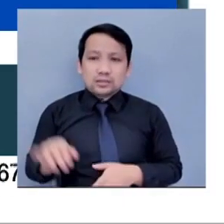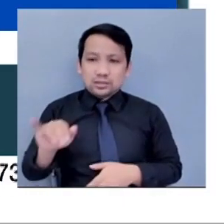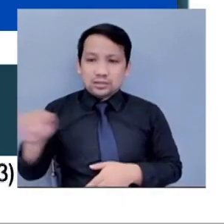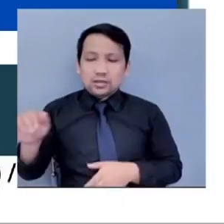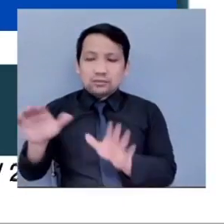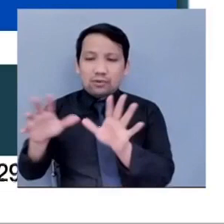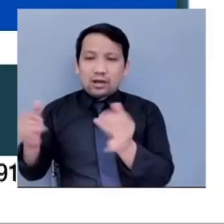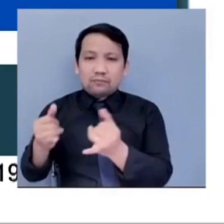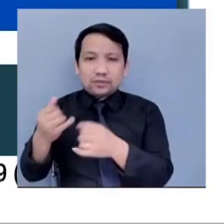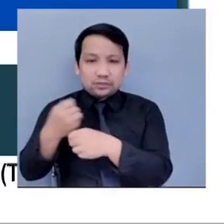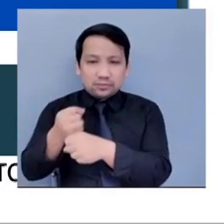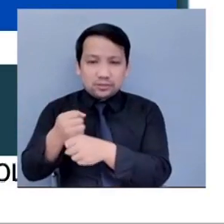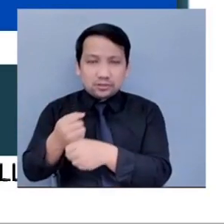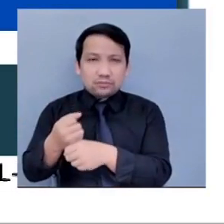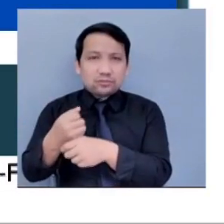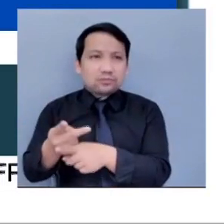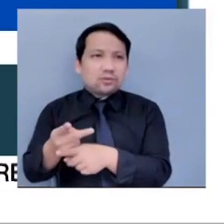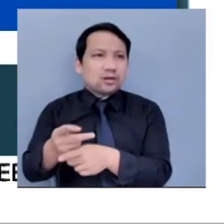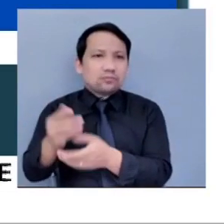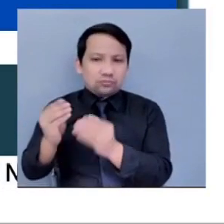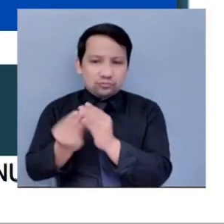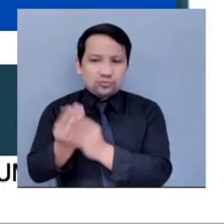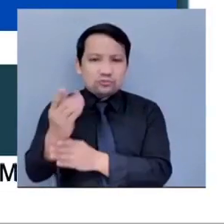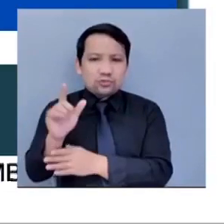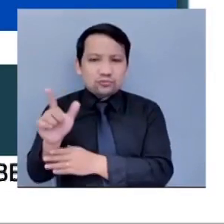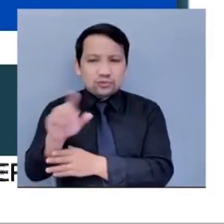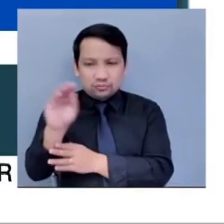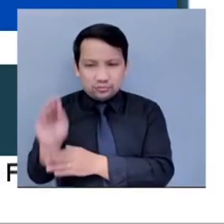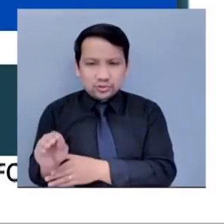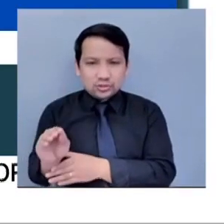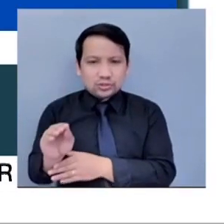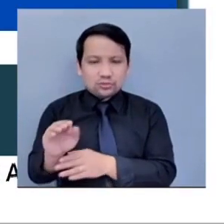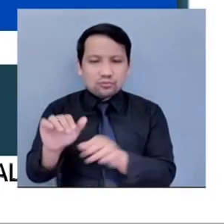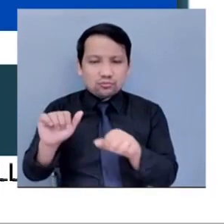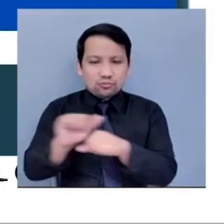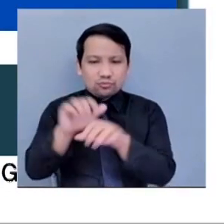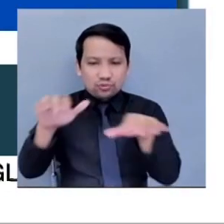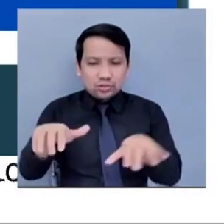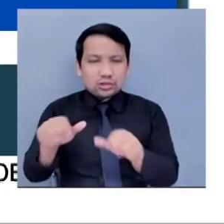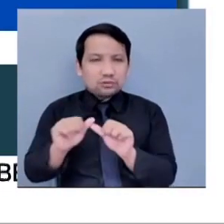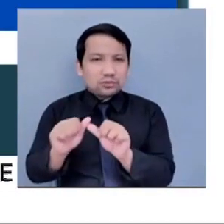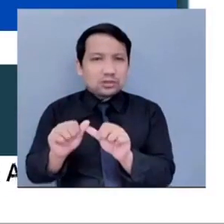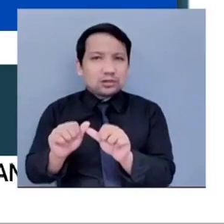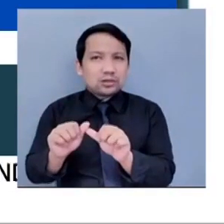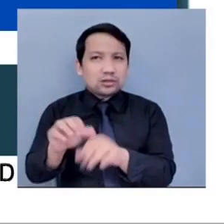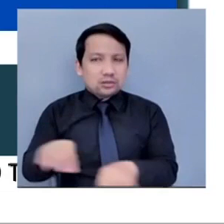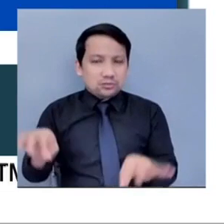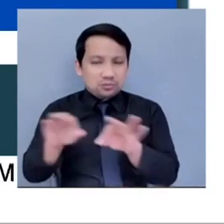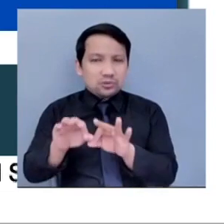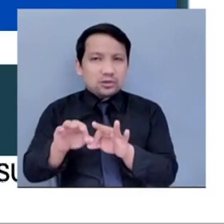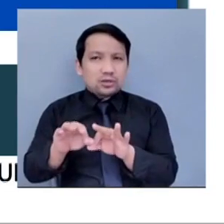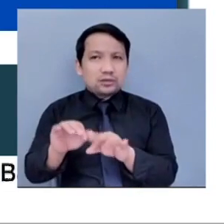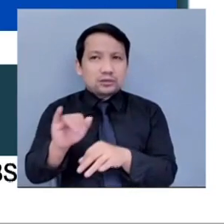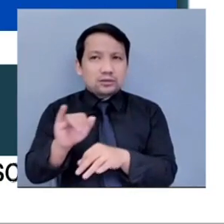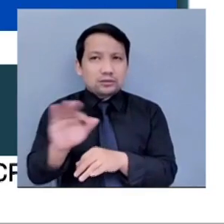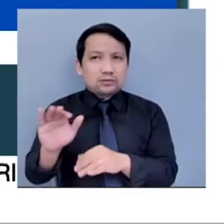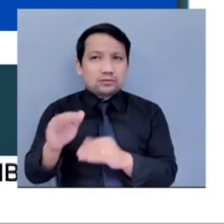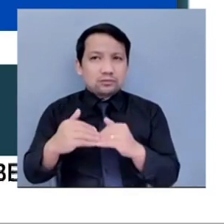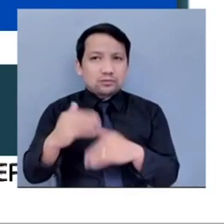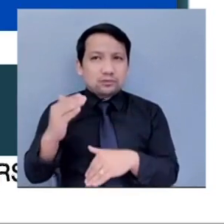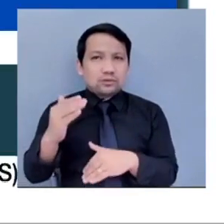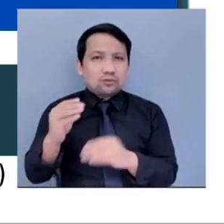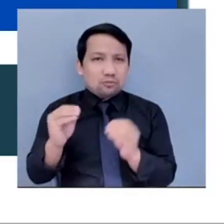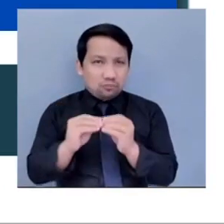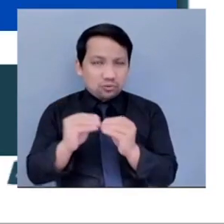employs close to 20% of the total workforce in the country. So if that is intensified further,